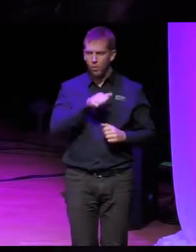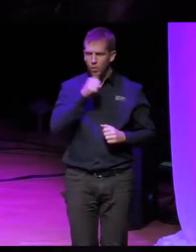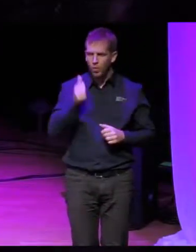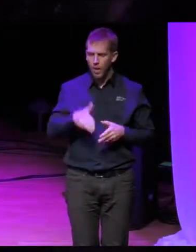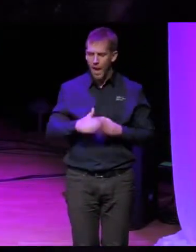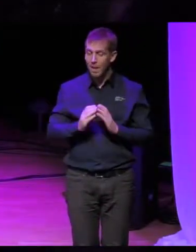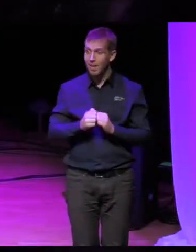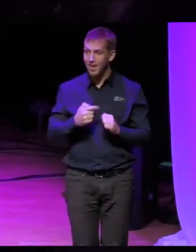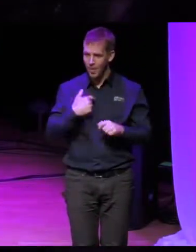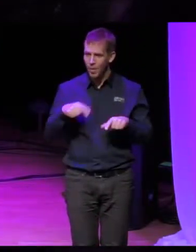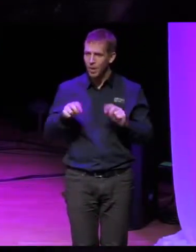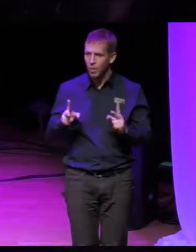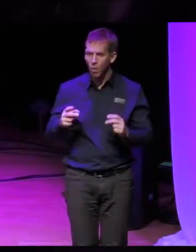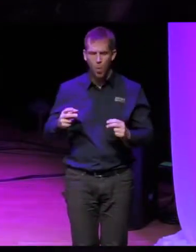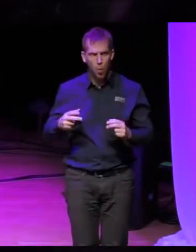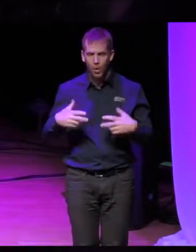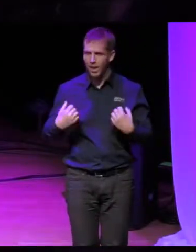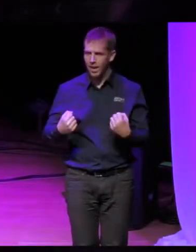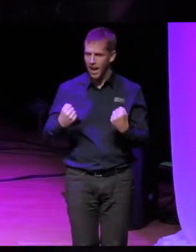the power of